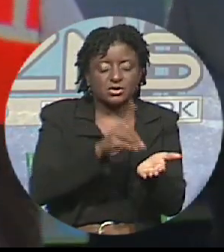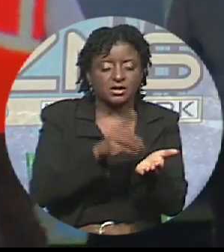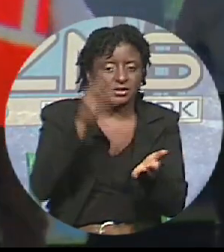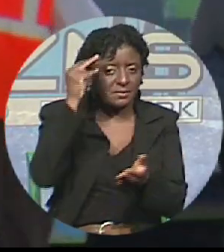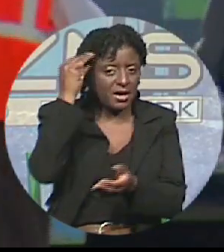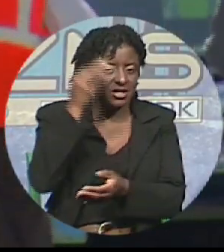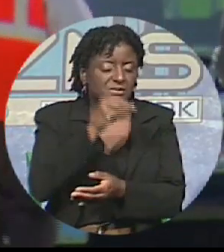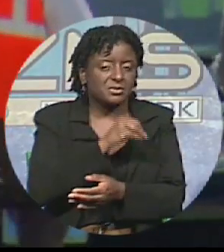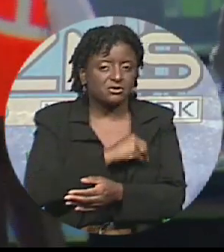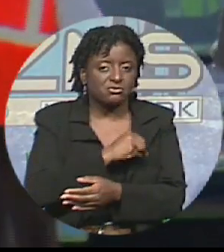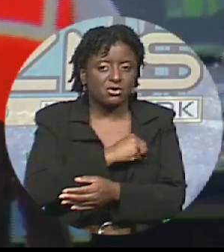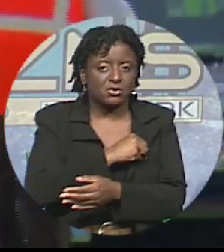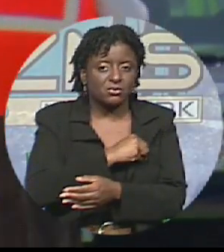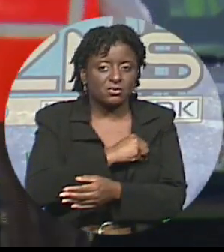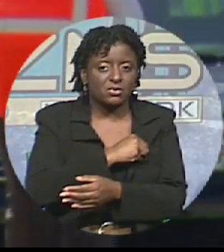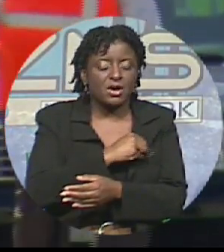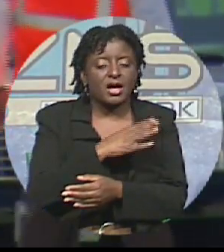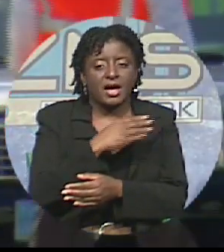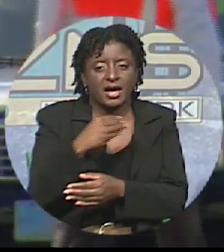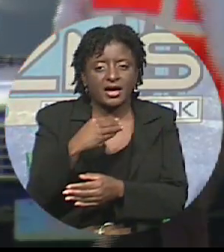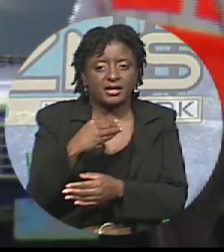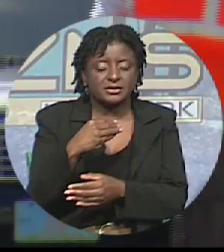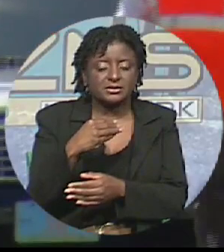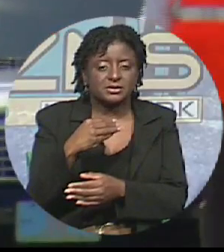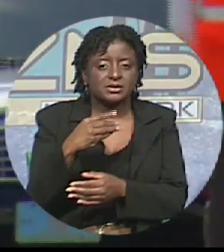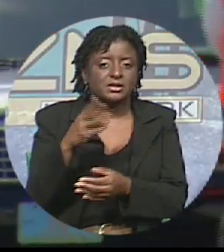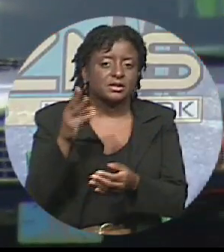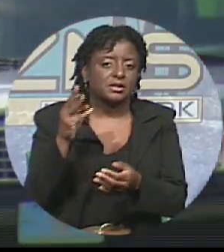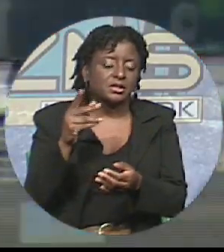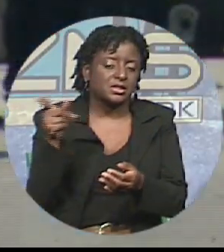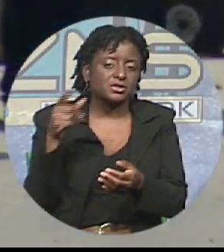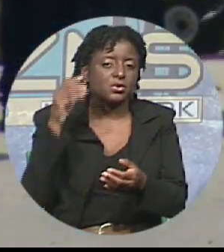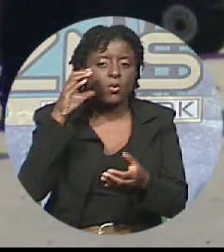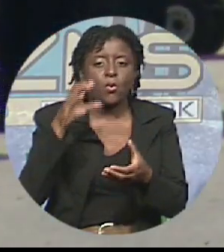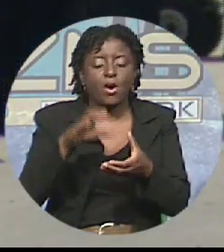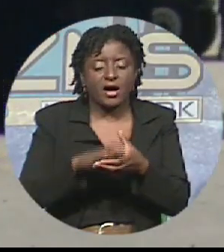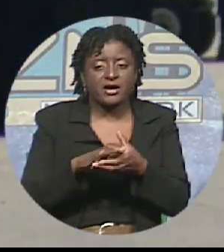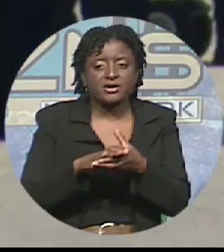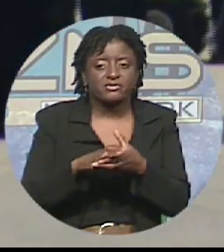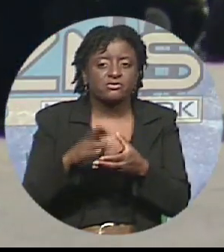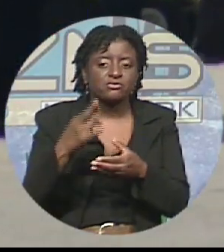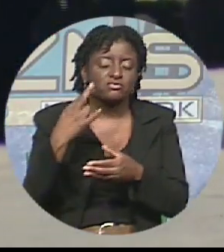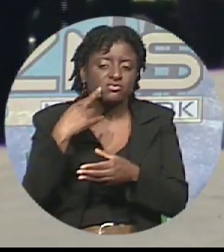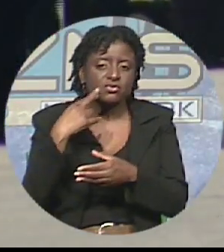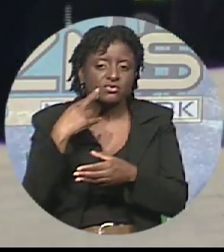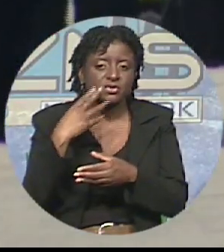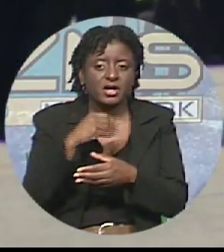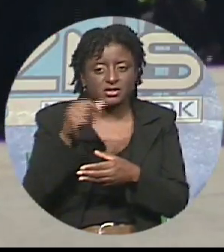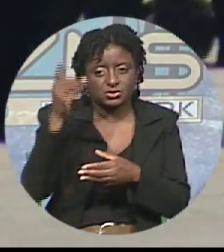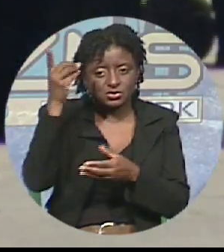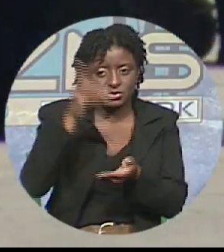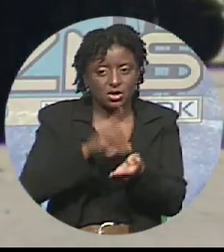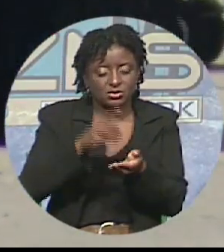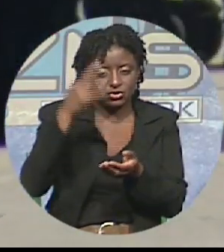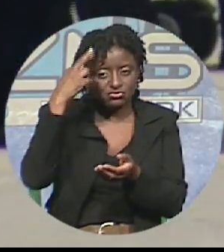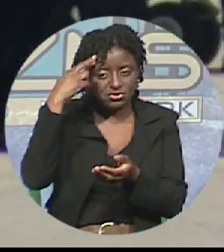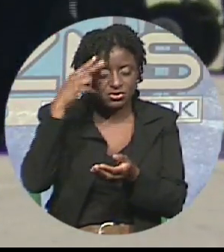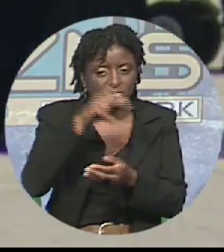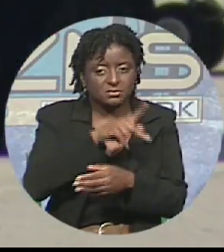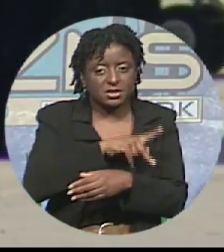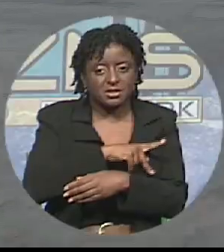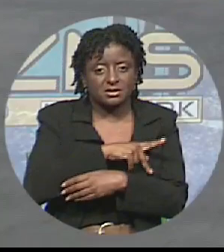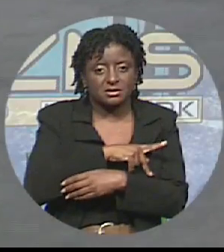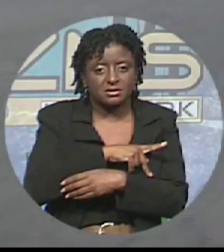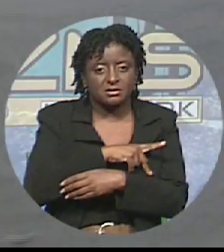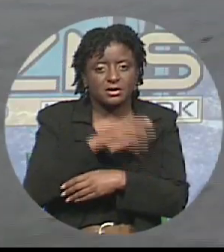transported his wife Ruth and confidant Dr. Richard Pinder. A Flamingo Air flight transported the bodies of the 2